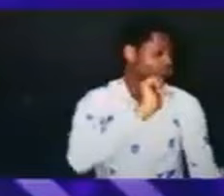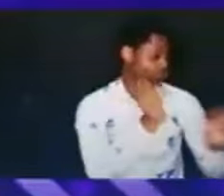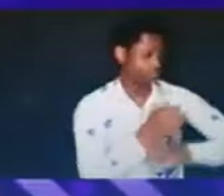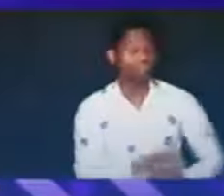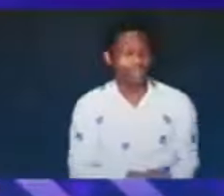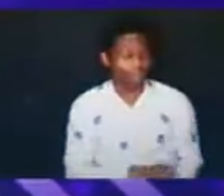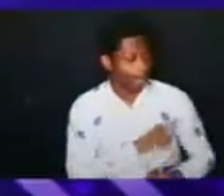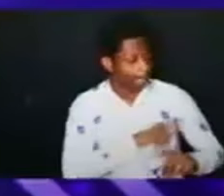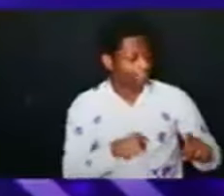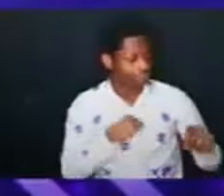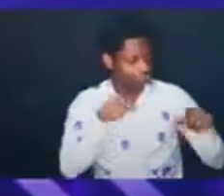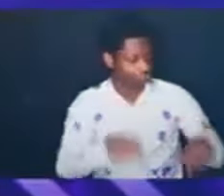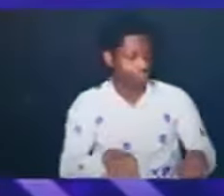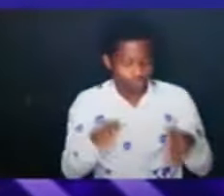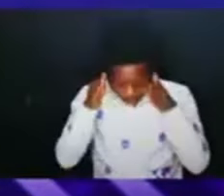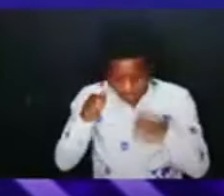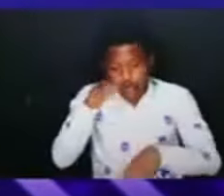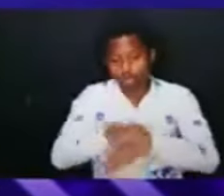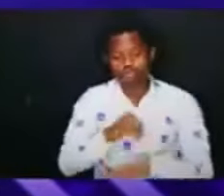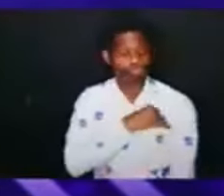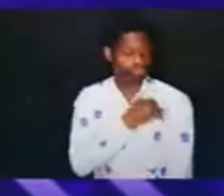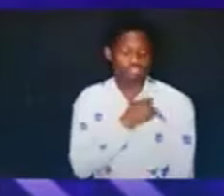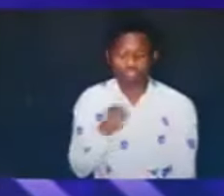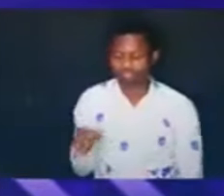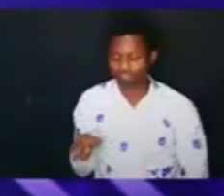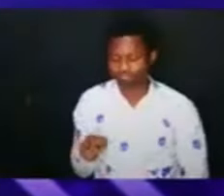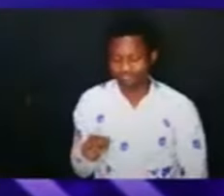let's dwell on Joseph. Verse 22.